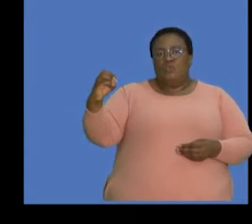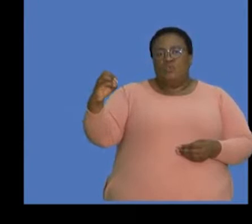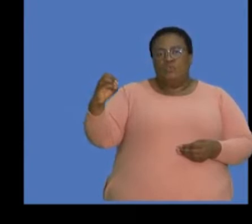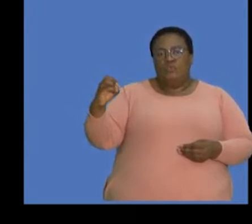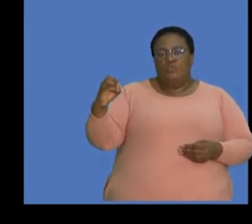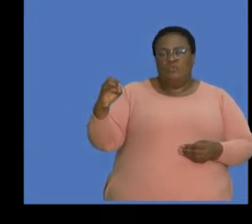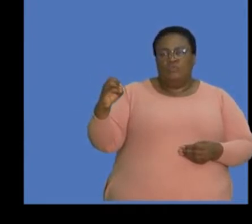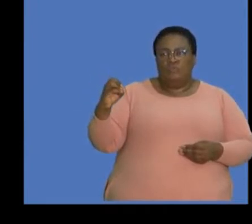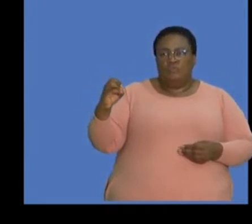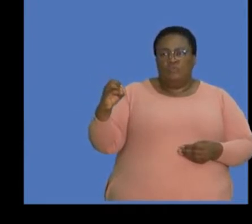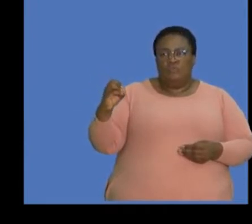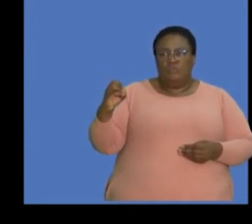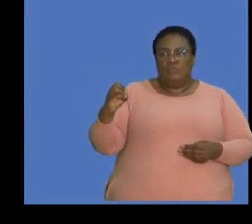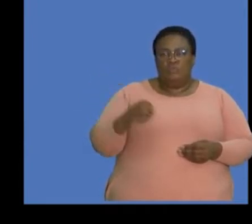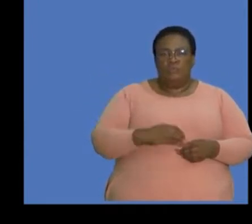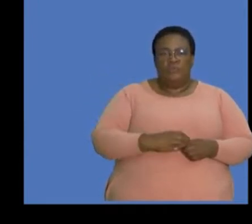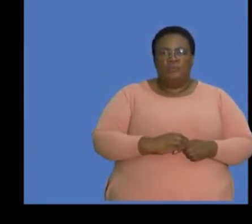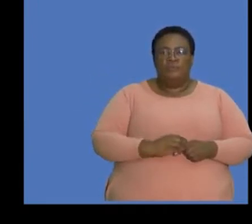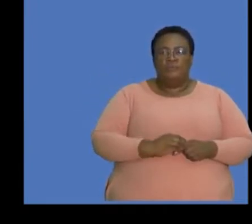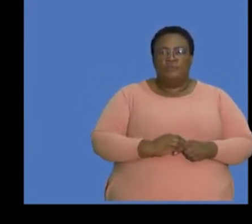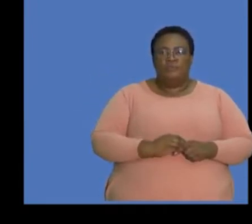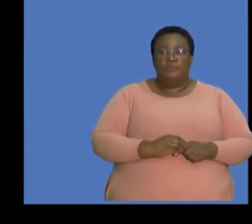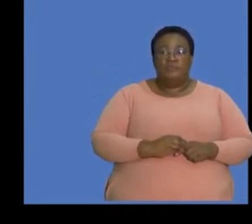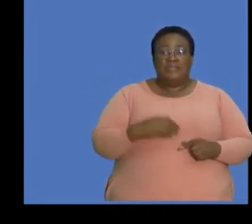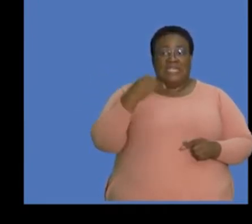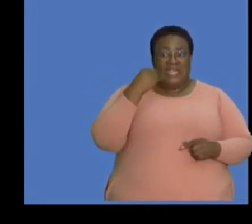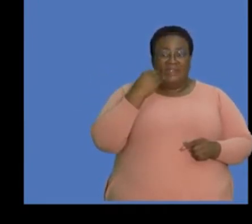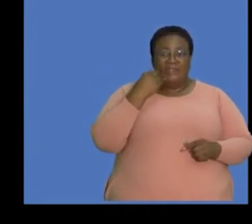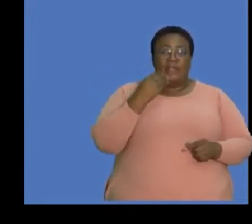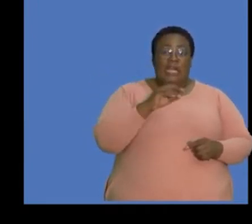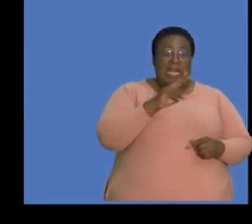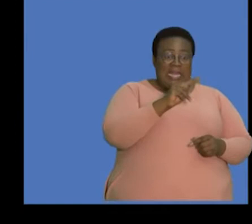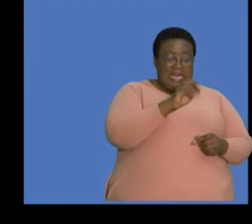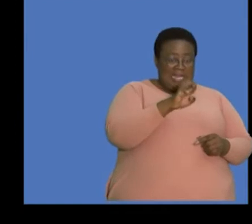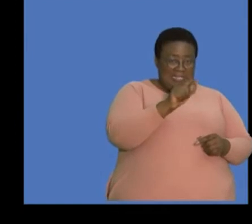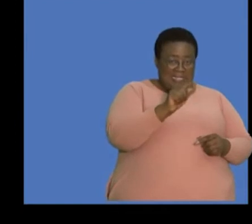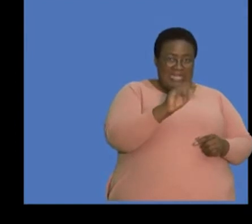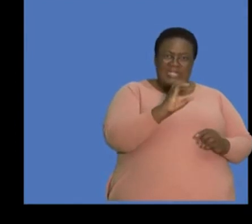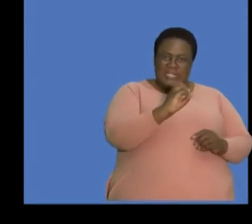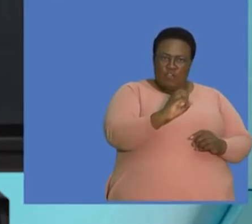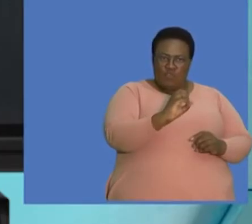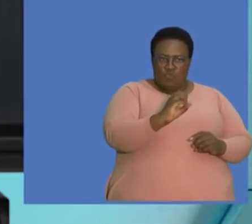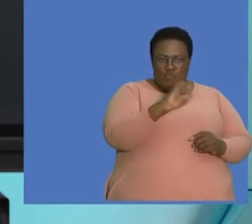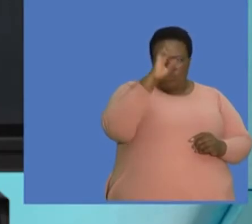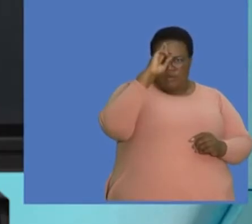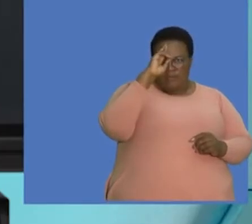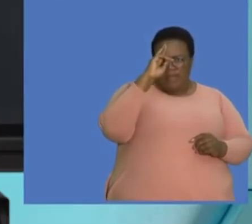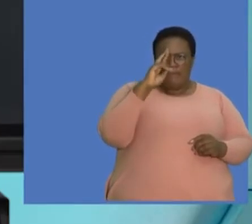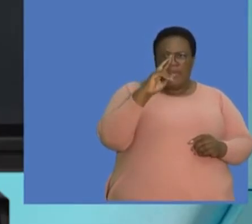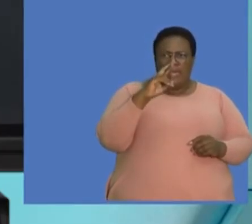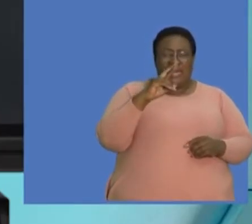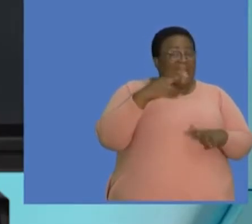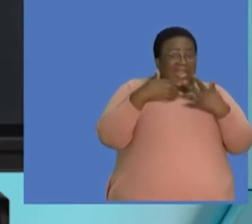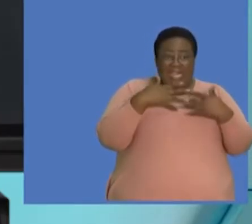So if it carries no net charge, it means zero net charge. Now, if the net is zero, remember,